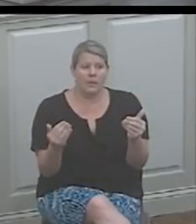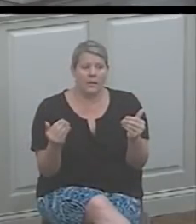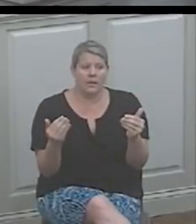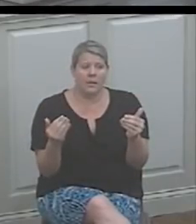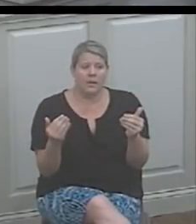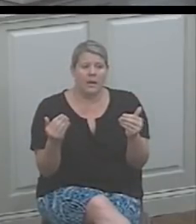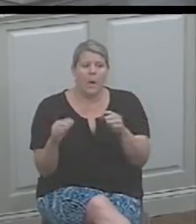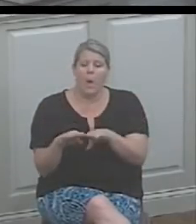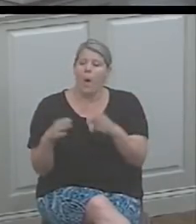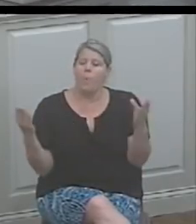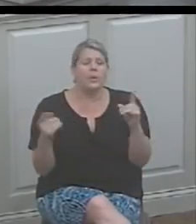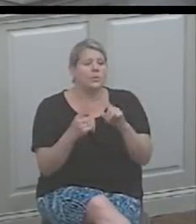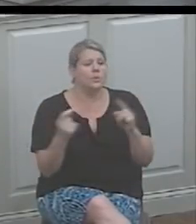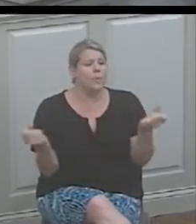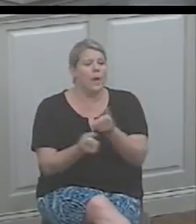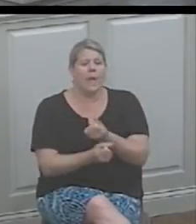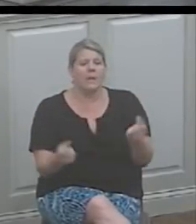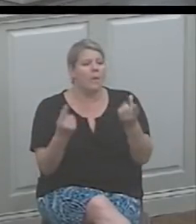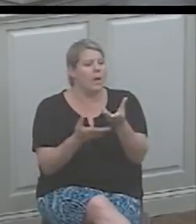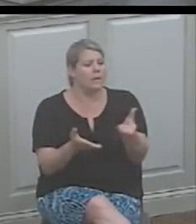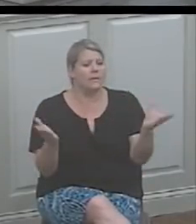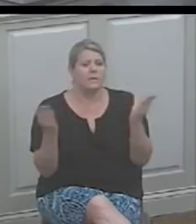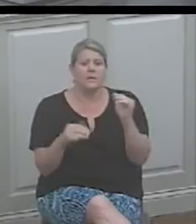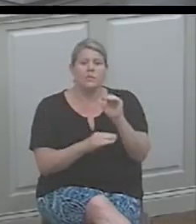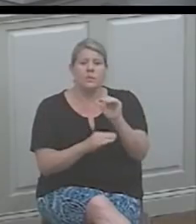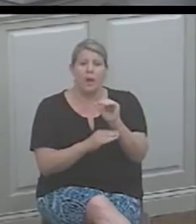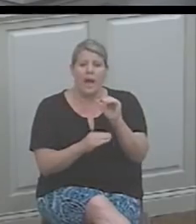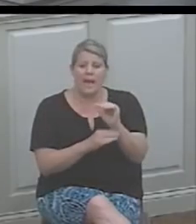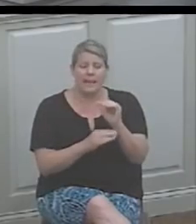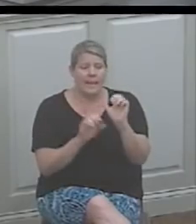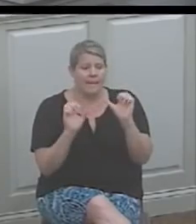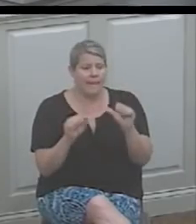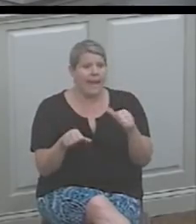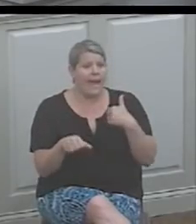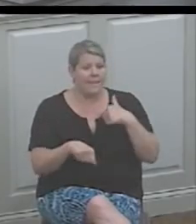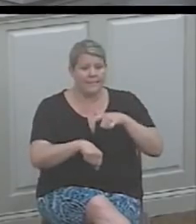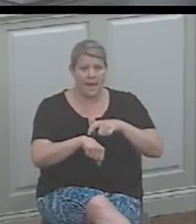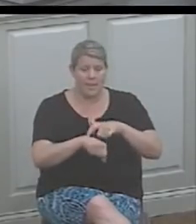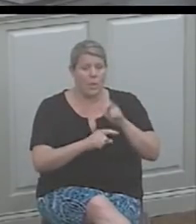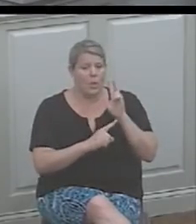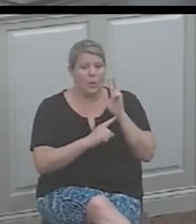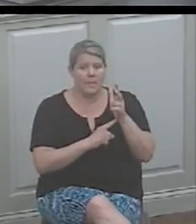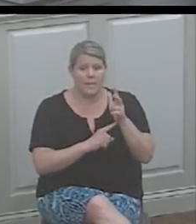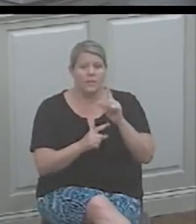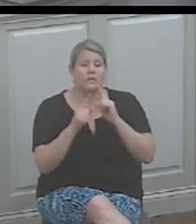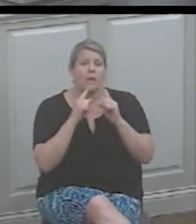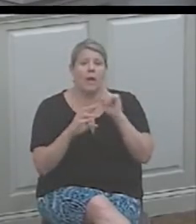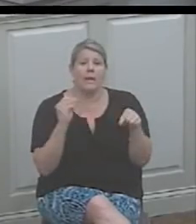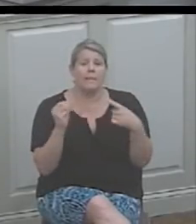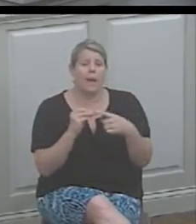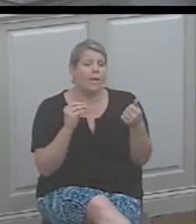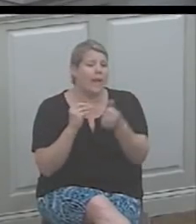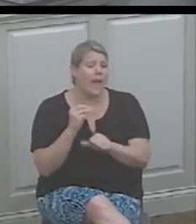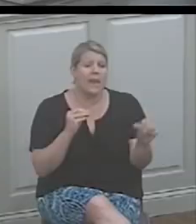call Hear the Public. This is the public's opportunity to take 3 minutes at the podium and address any item that is on the agenda